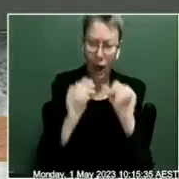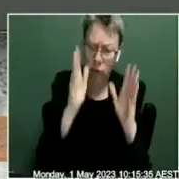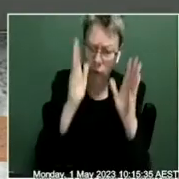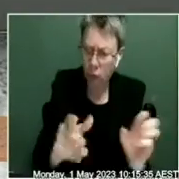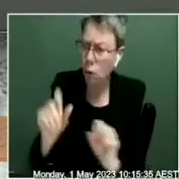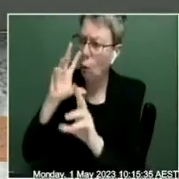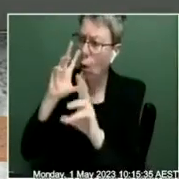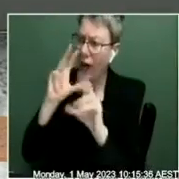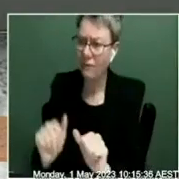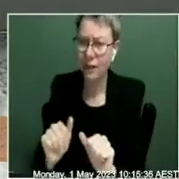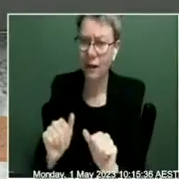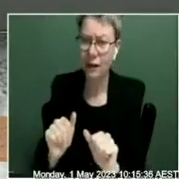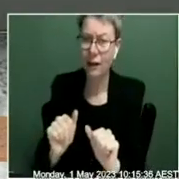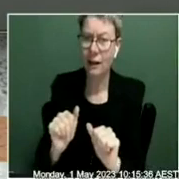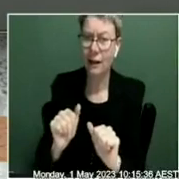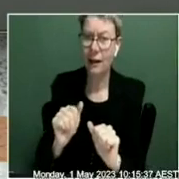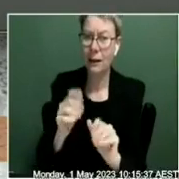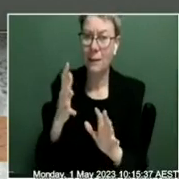problem behaviour?